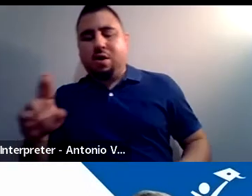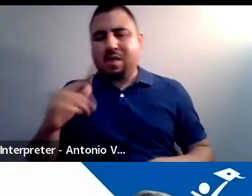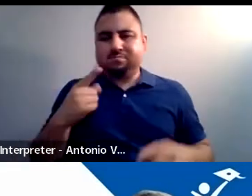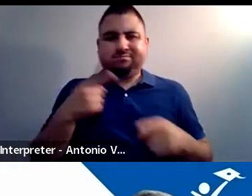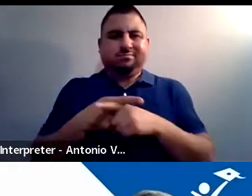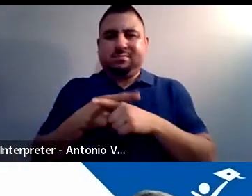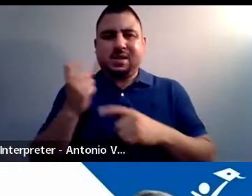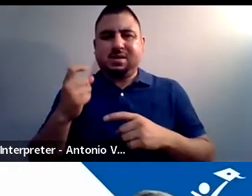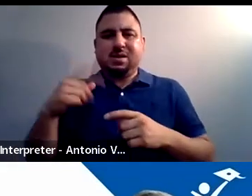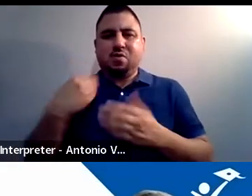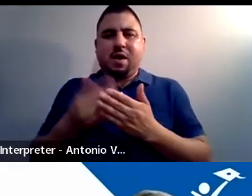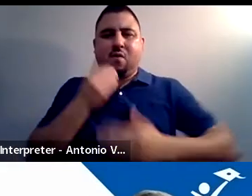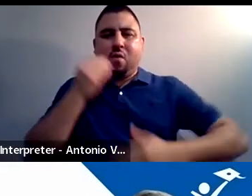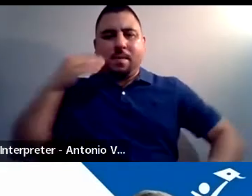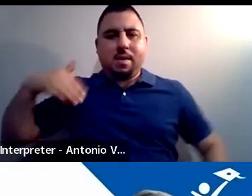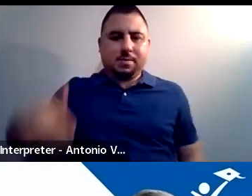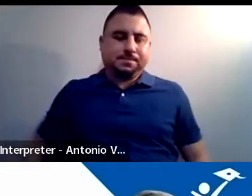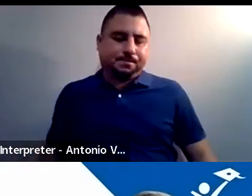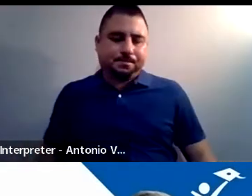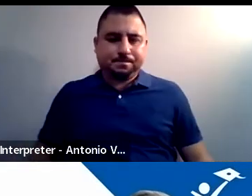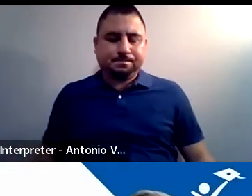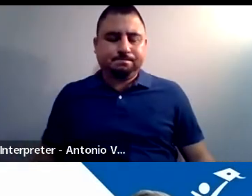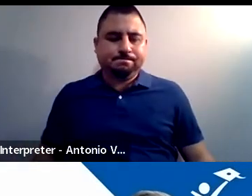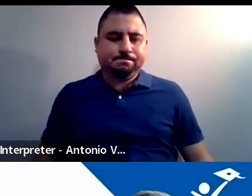home super late. So